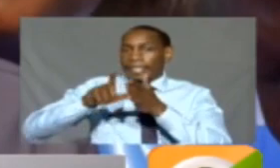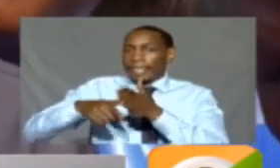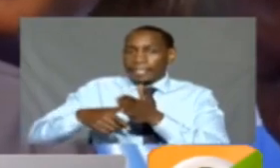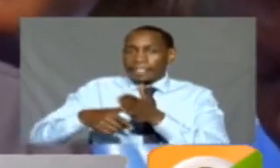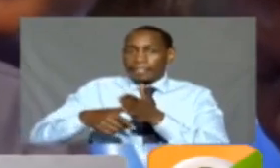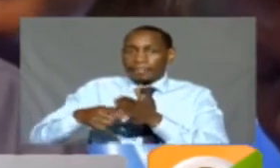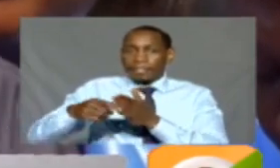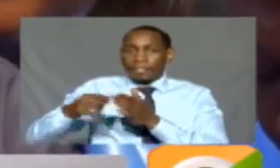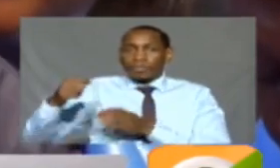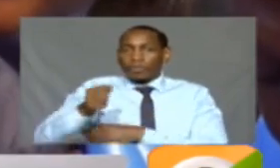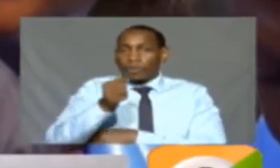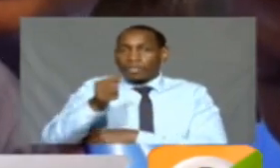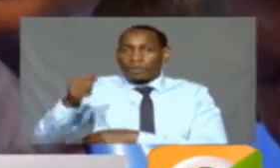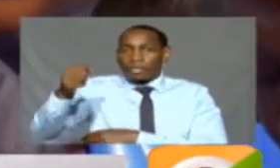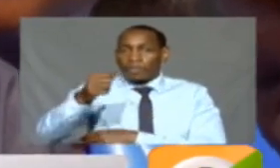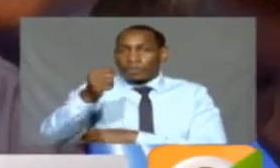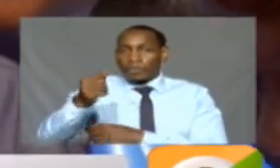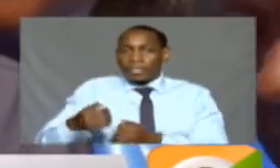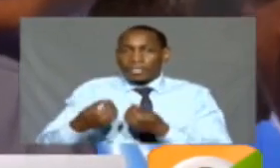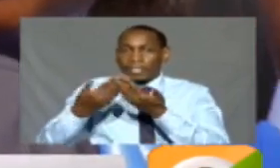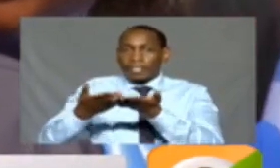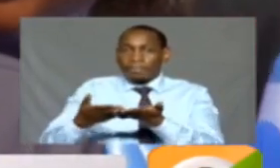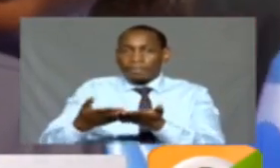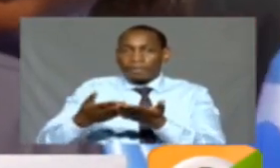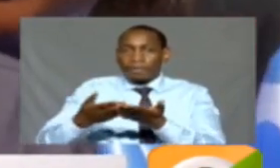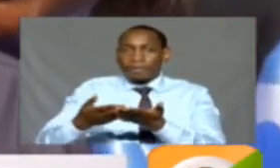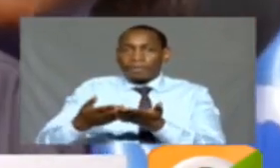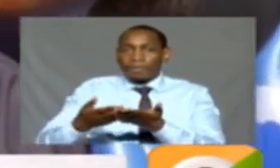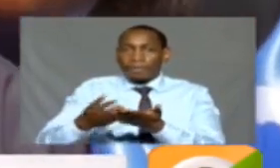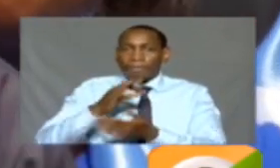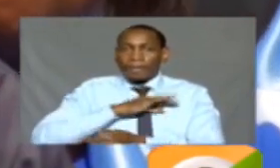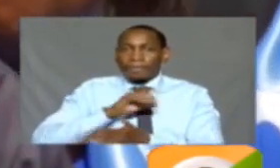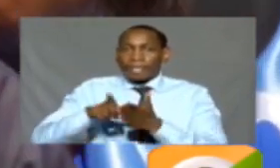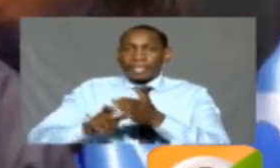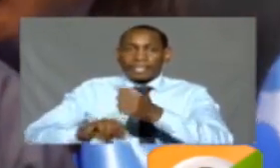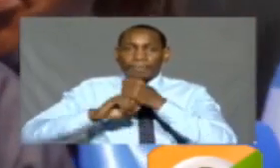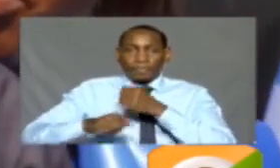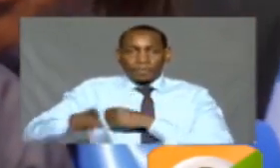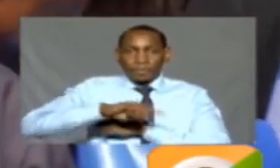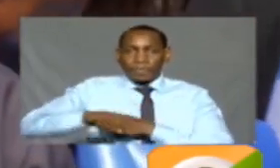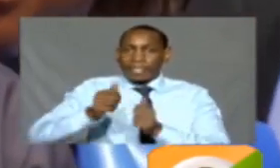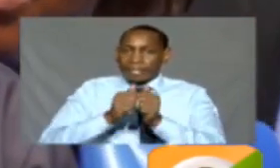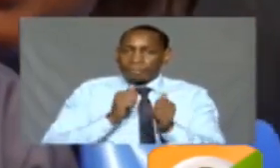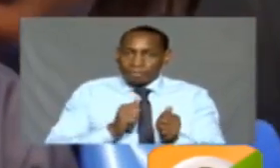wazunguka kutoa peremende ili waungwe mkono. Hiyo sisi tumekataa.